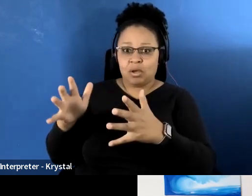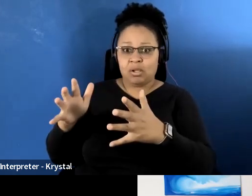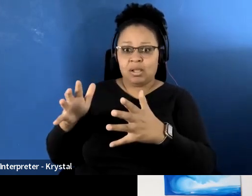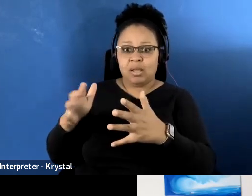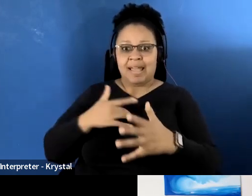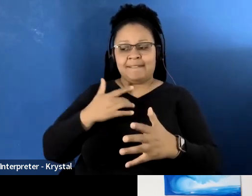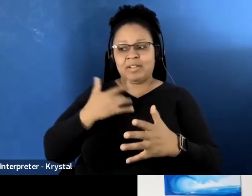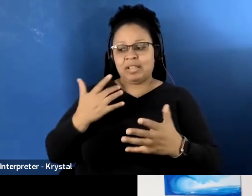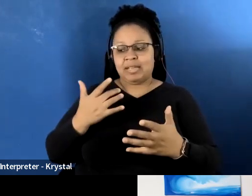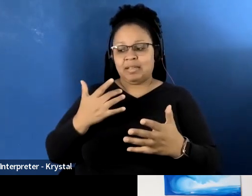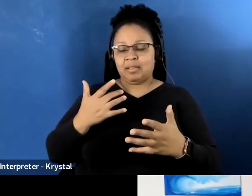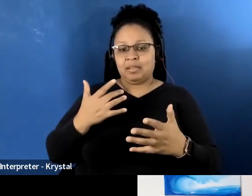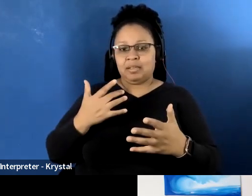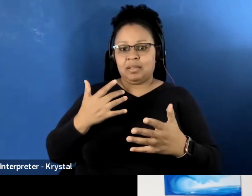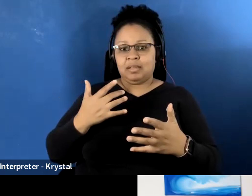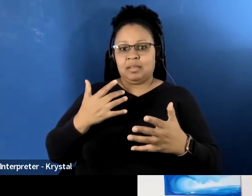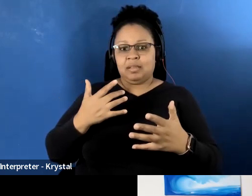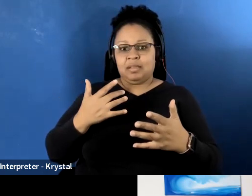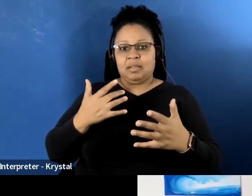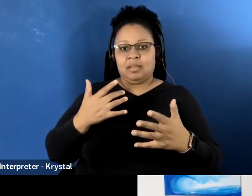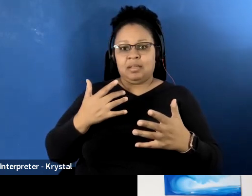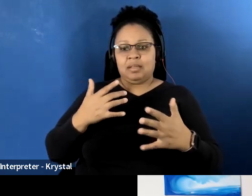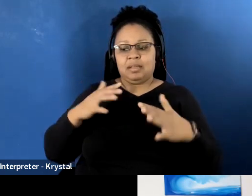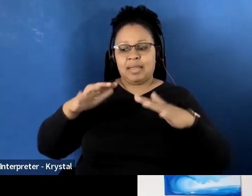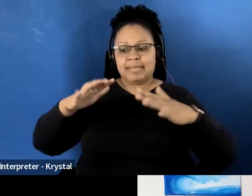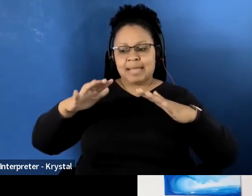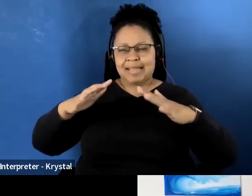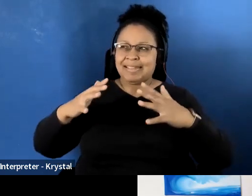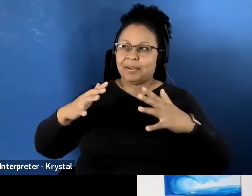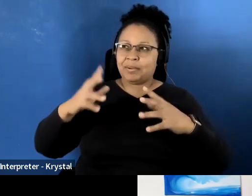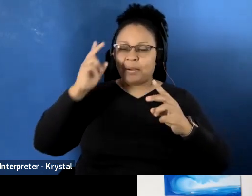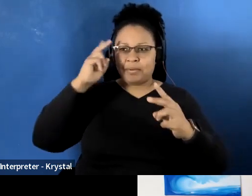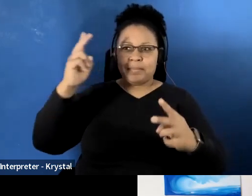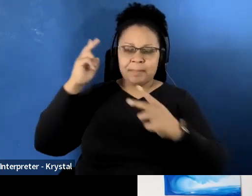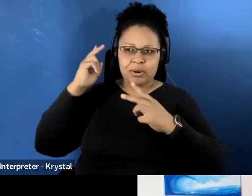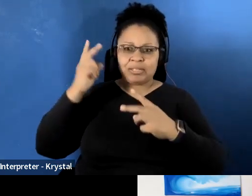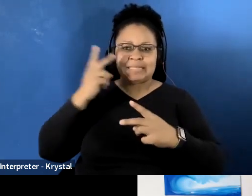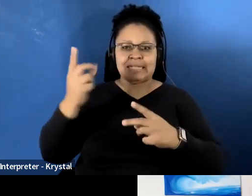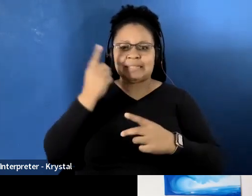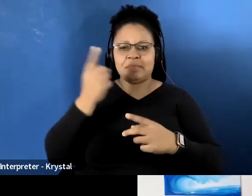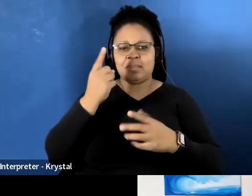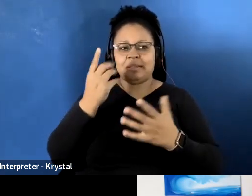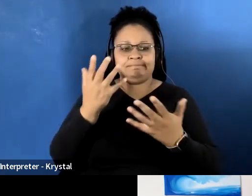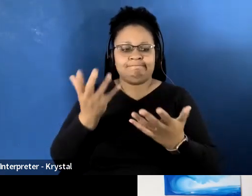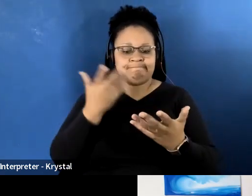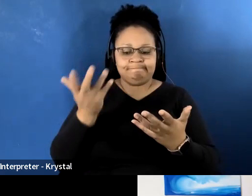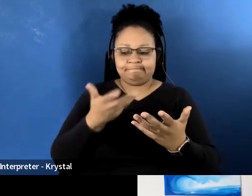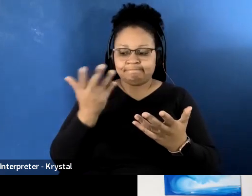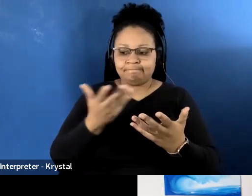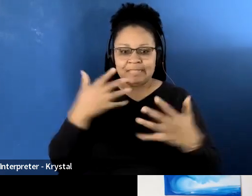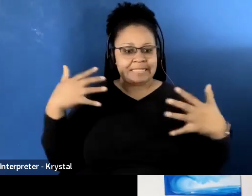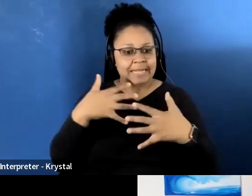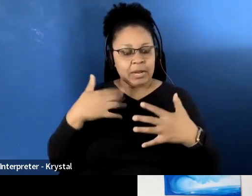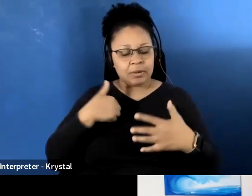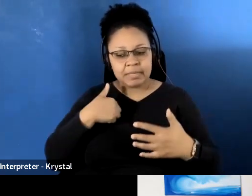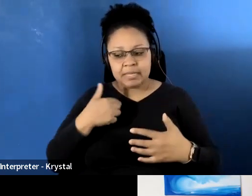them, well, it's anxiety, but I would call them flash moments where, I would remember seeing something on the news that scared